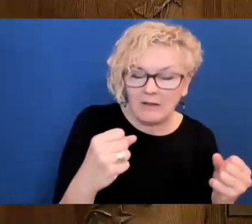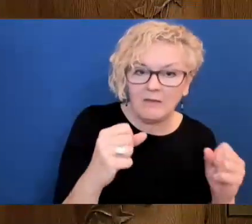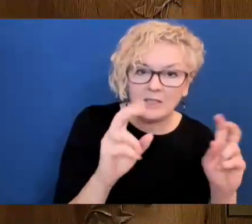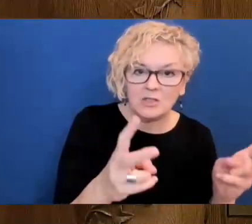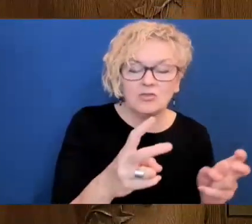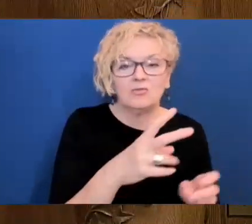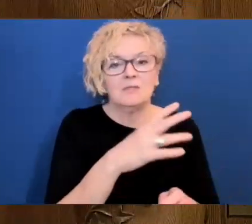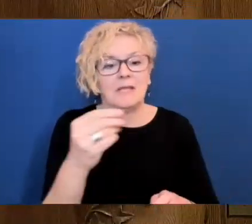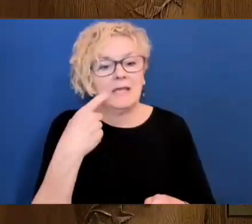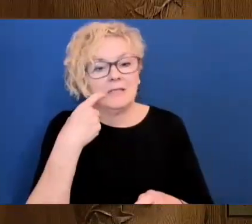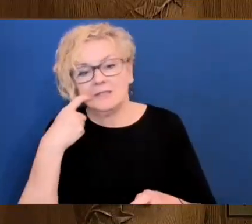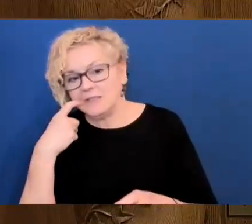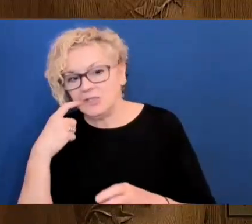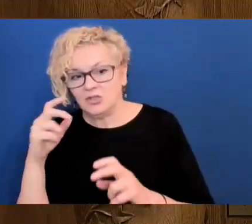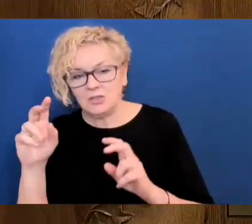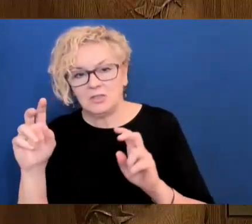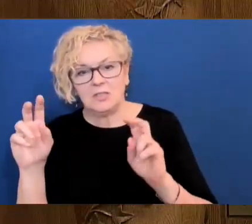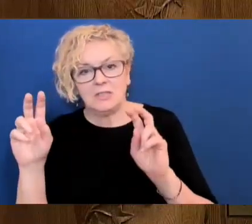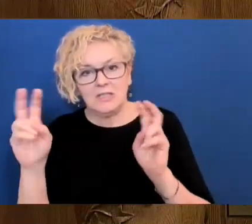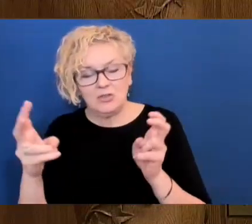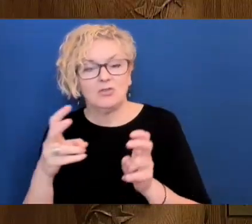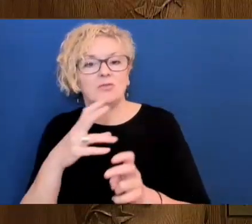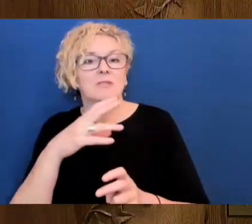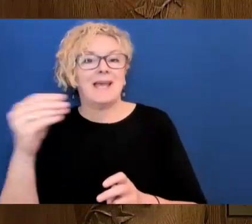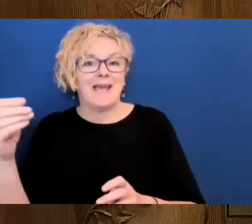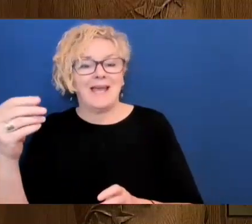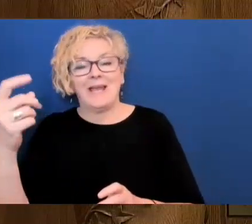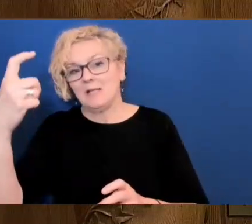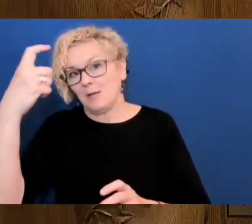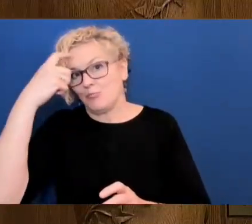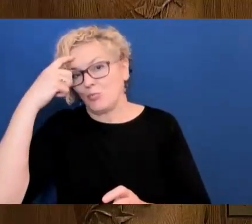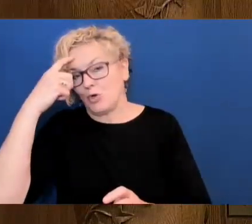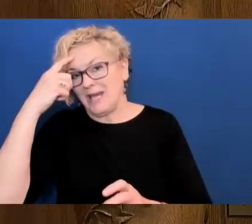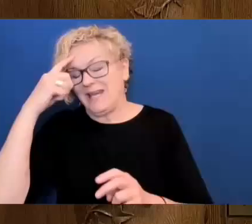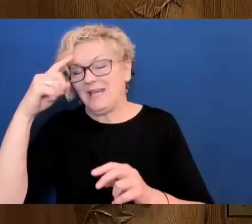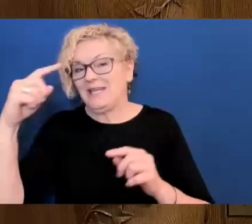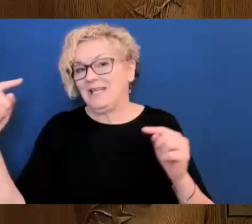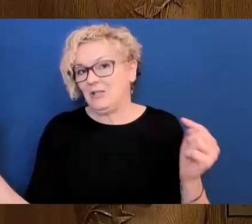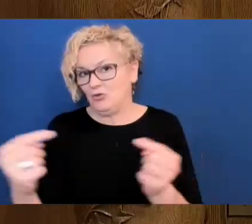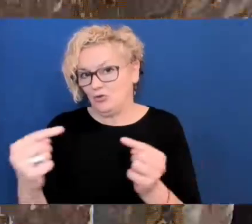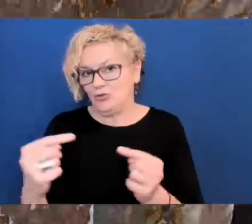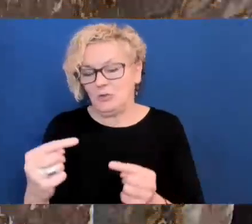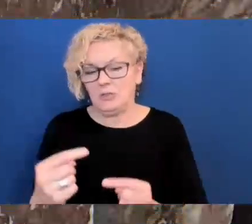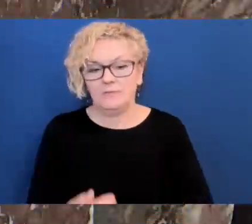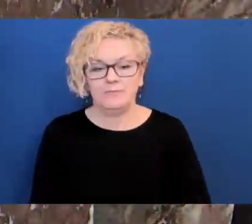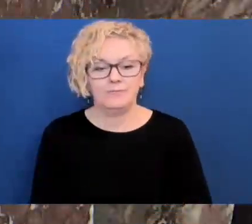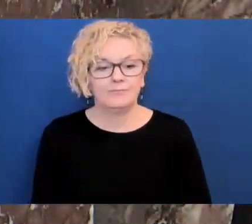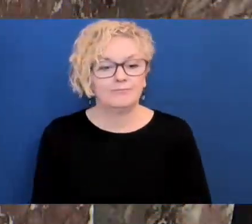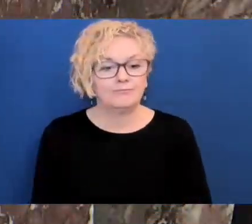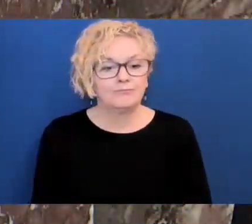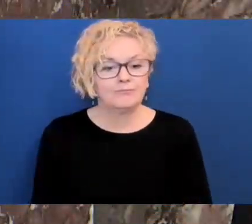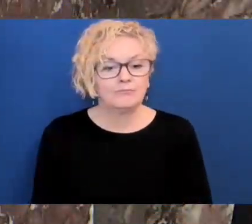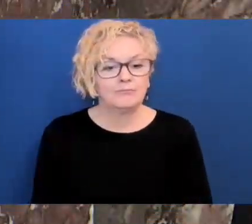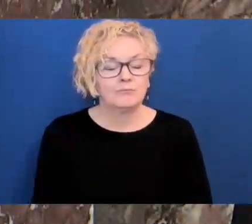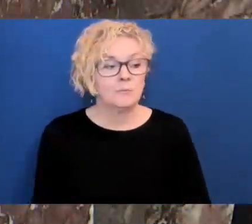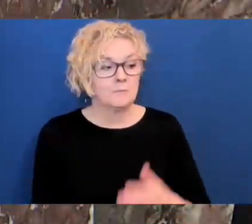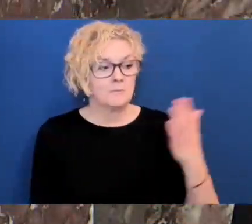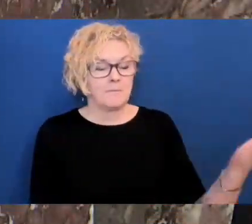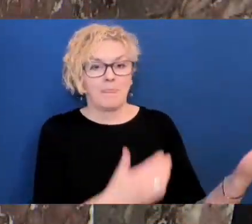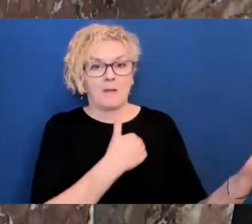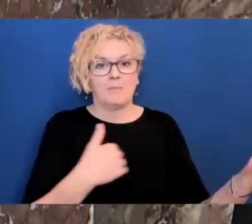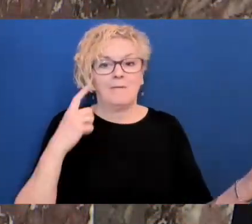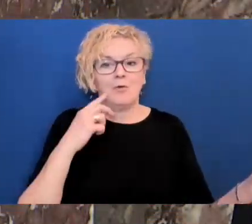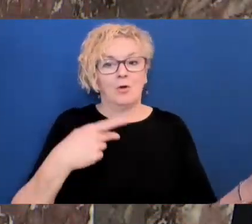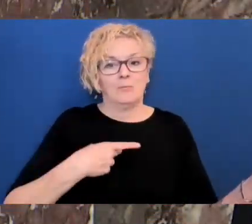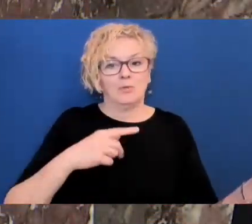Member for Prince George Wilmot. Thank you, Mr. Speaker. On October 18th, 2022, Constable Shailene